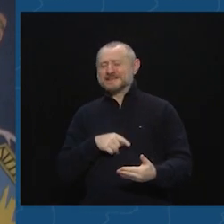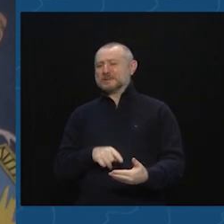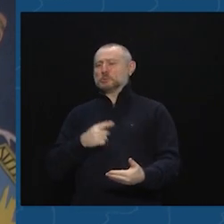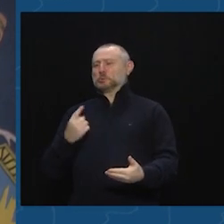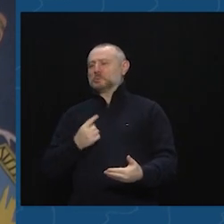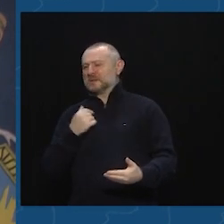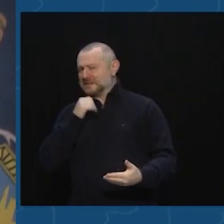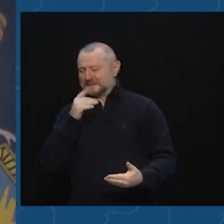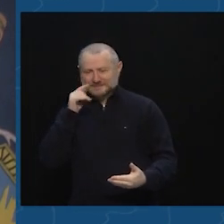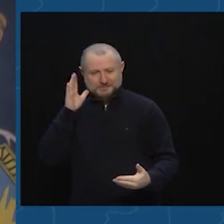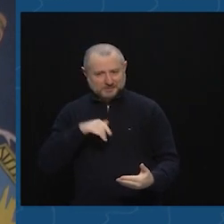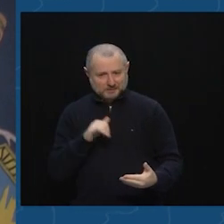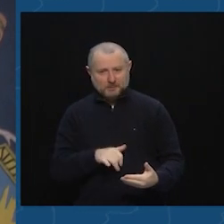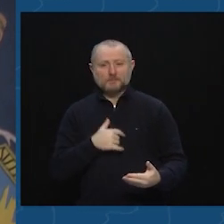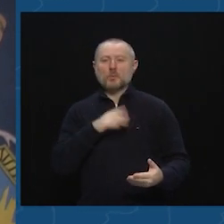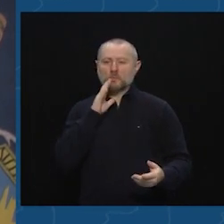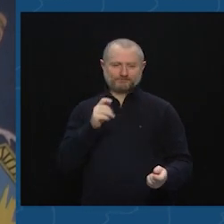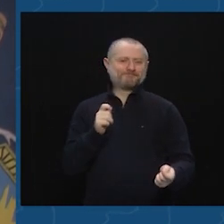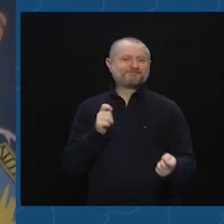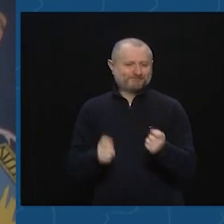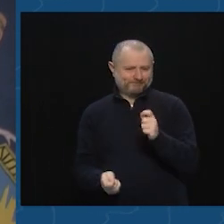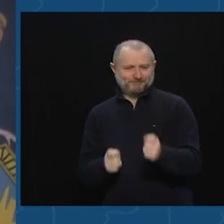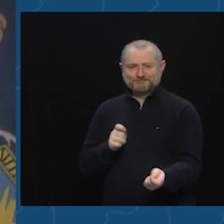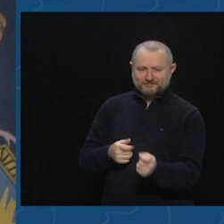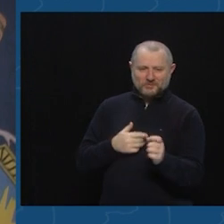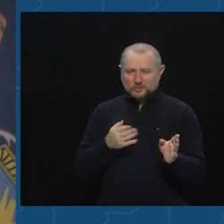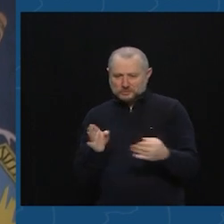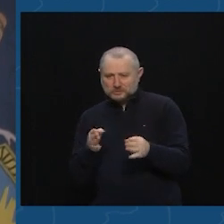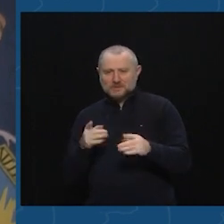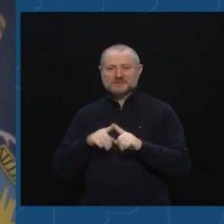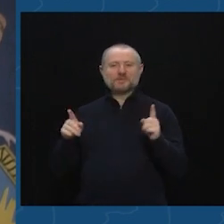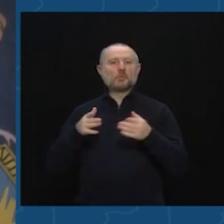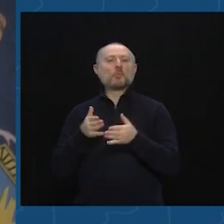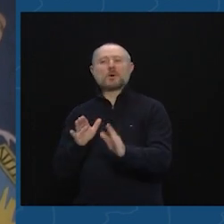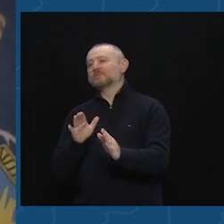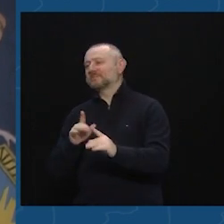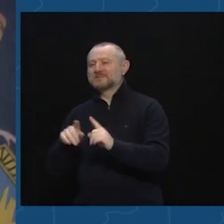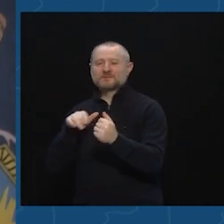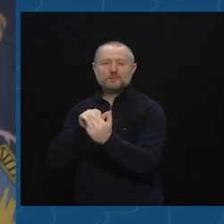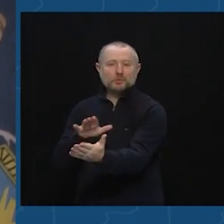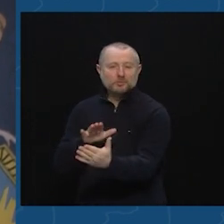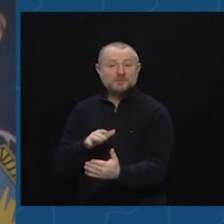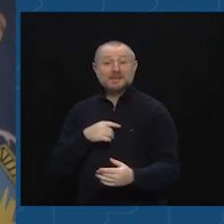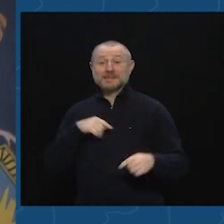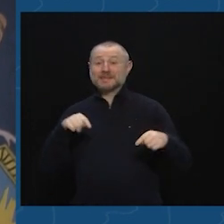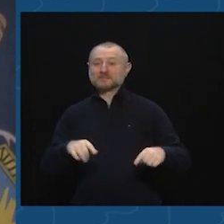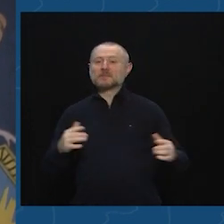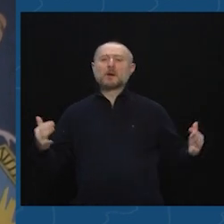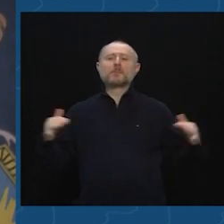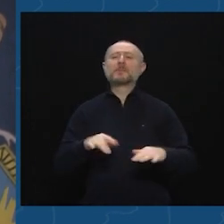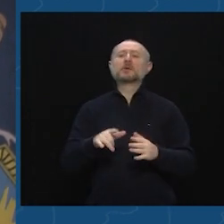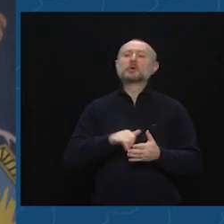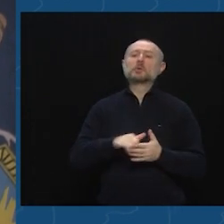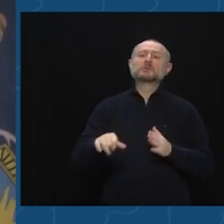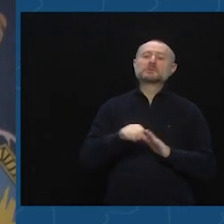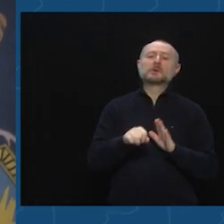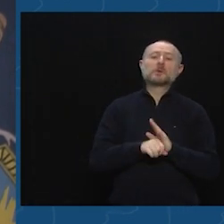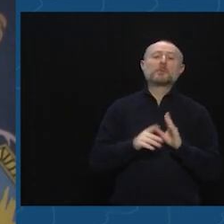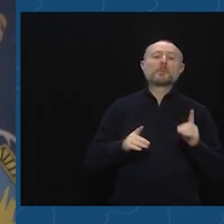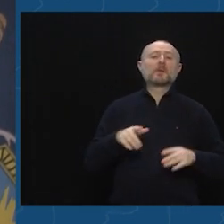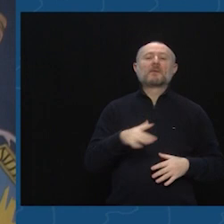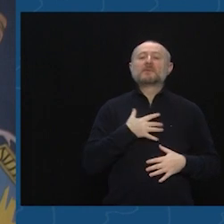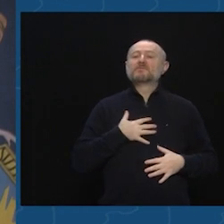another approach, but I'm not gonna sit back while this is going on in the state of New York. People are fearful. They should